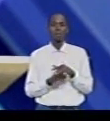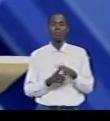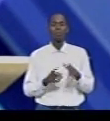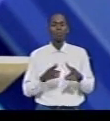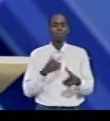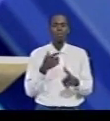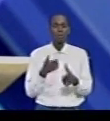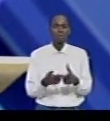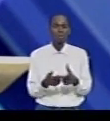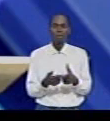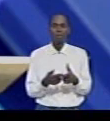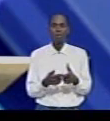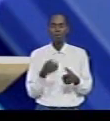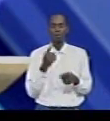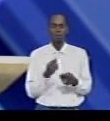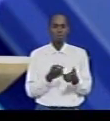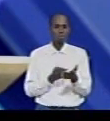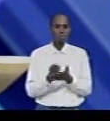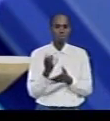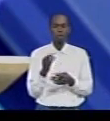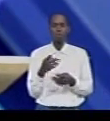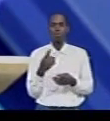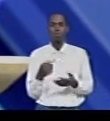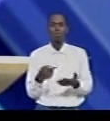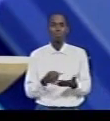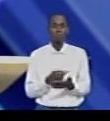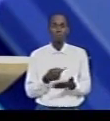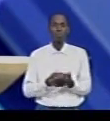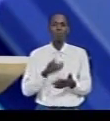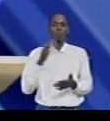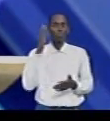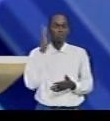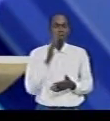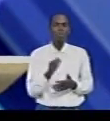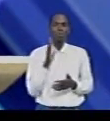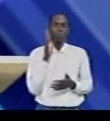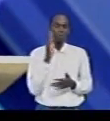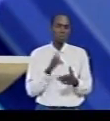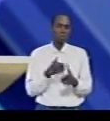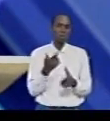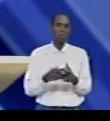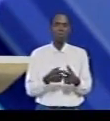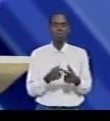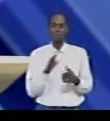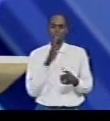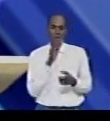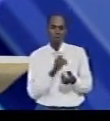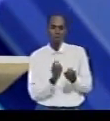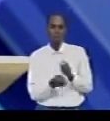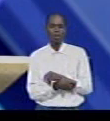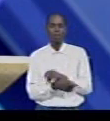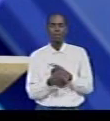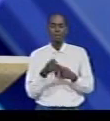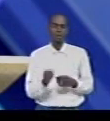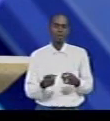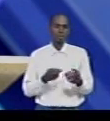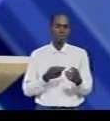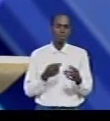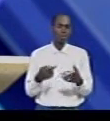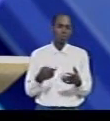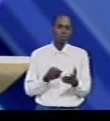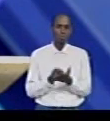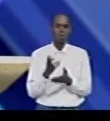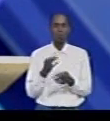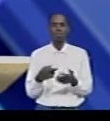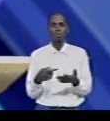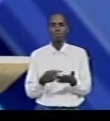comes in, the truth of the gospel will be compromised. When fear comes in, you forget what